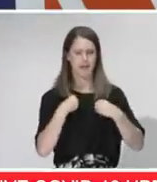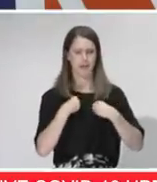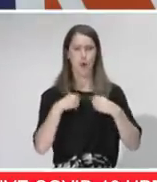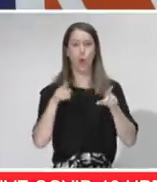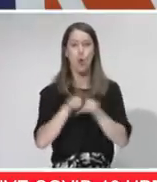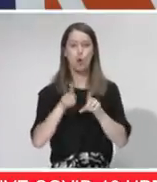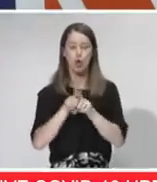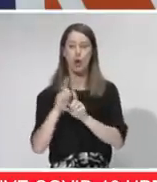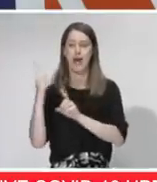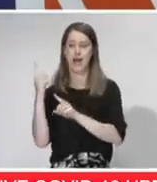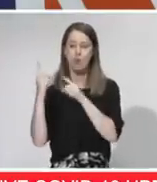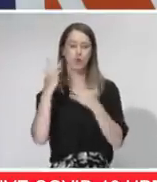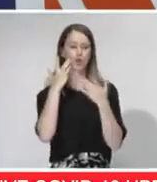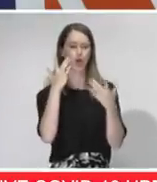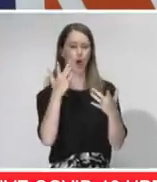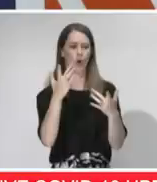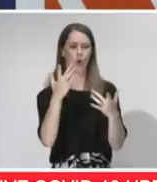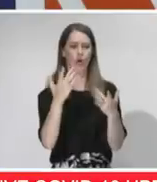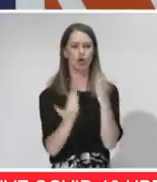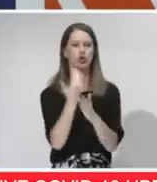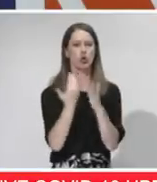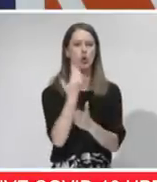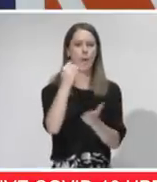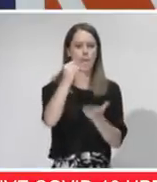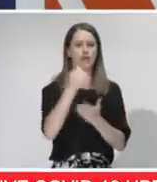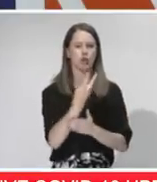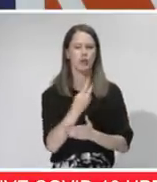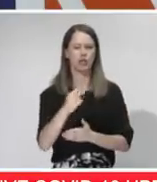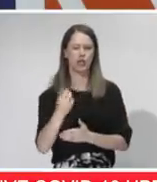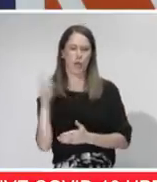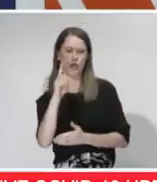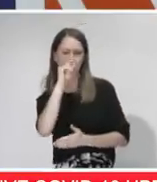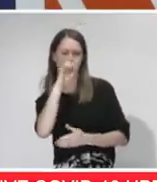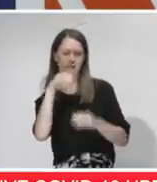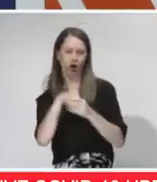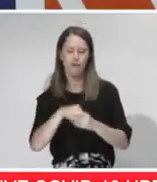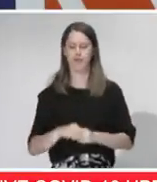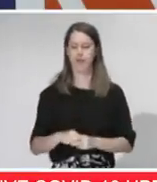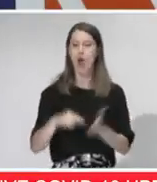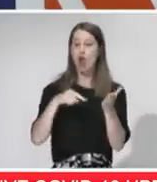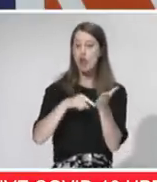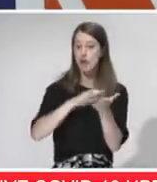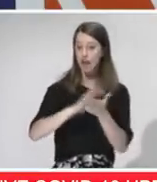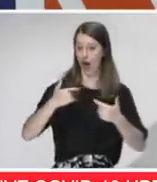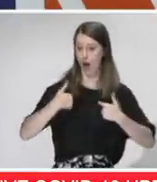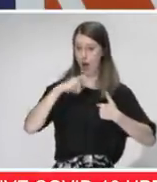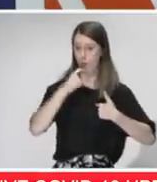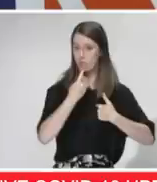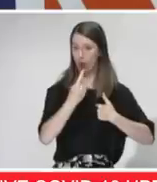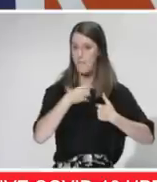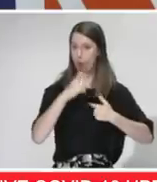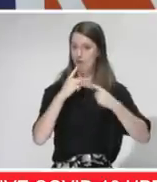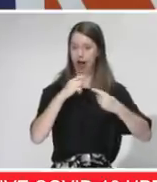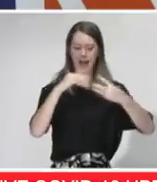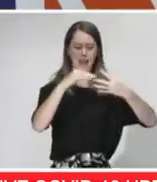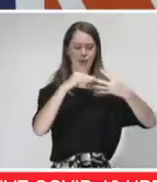also set out our revised approach to Budget 2020. On Thursday, I will release further details on what Level